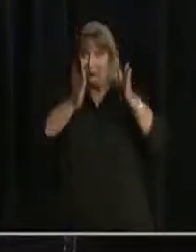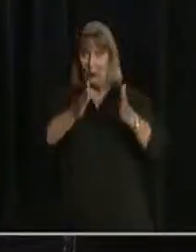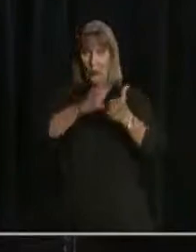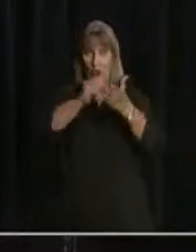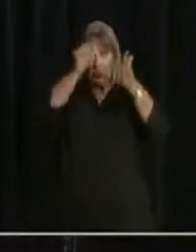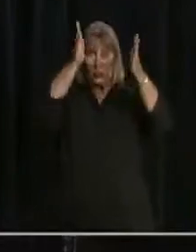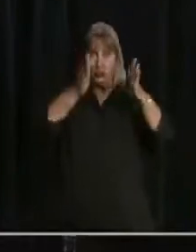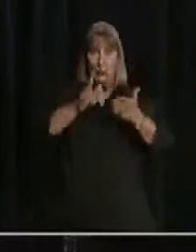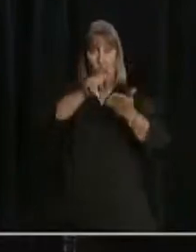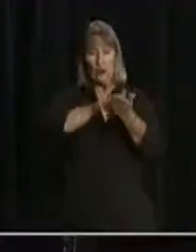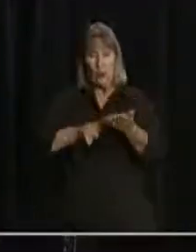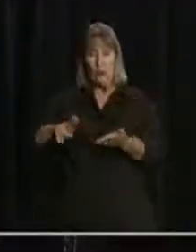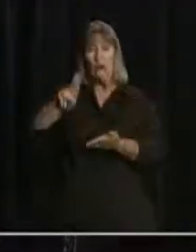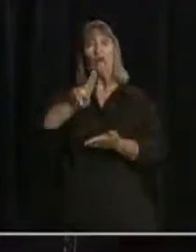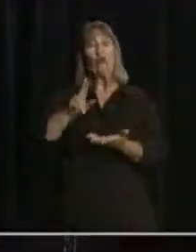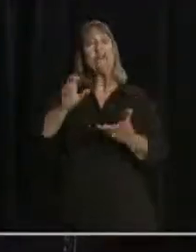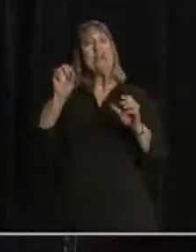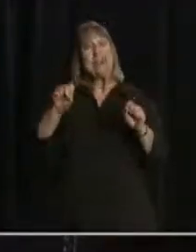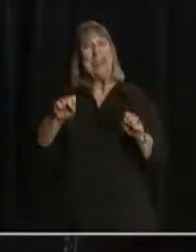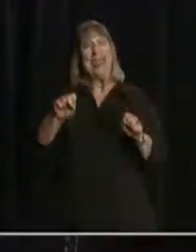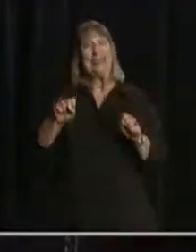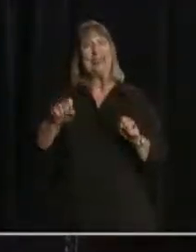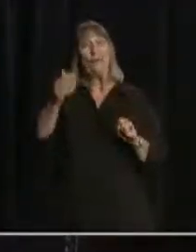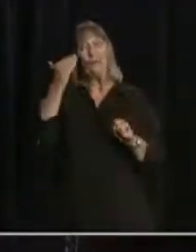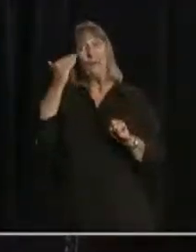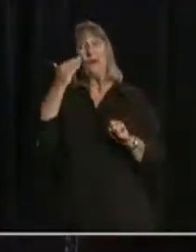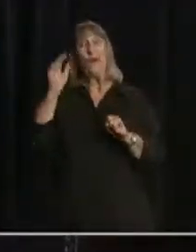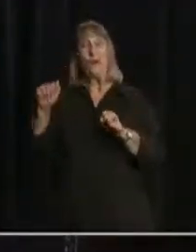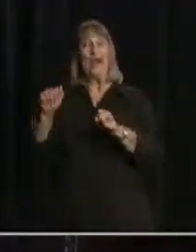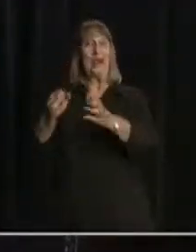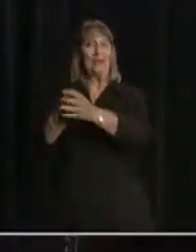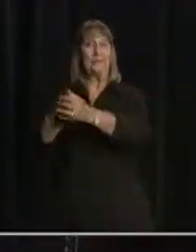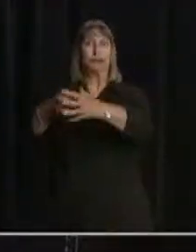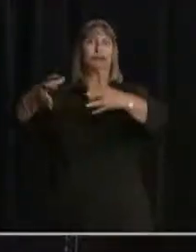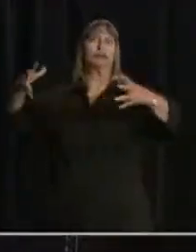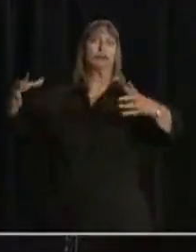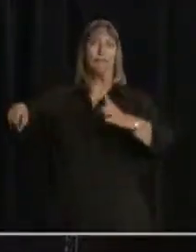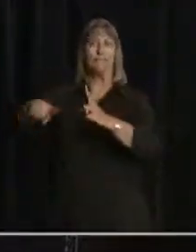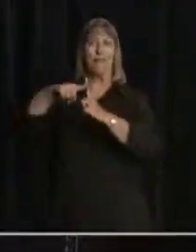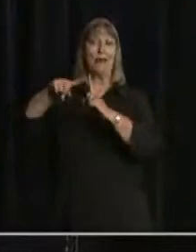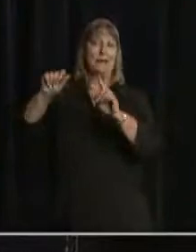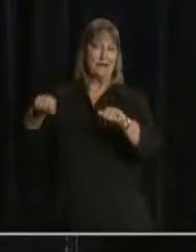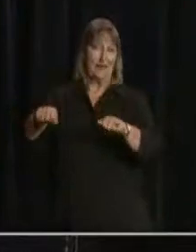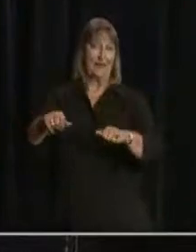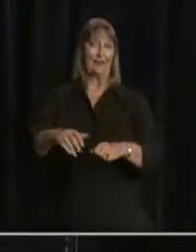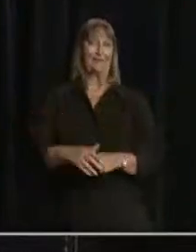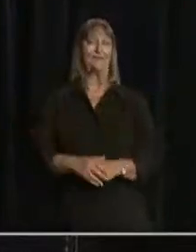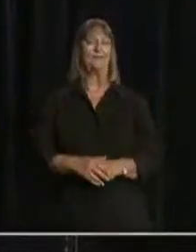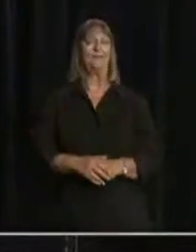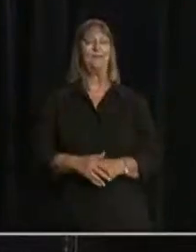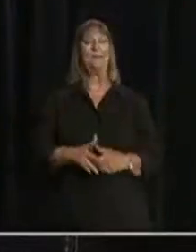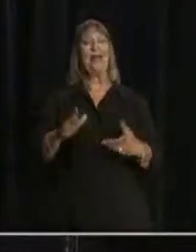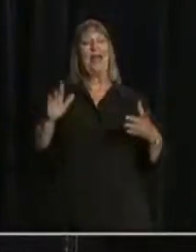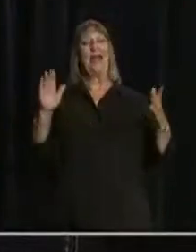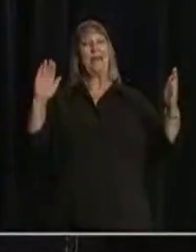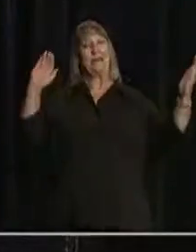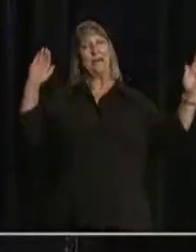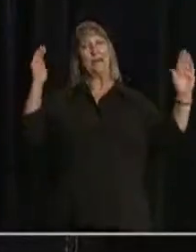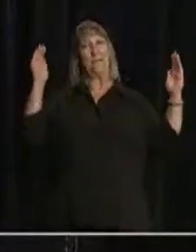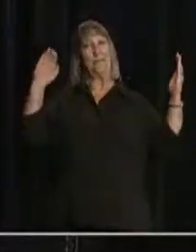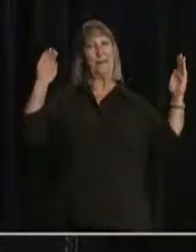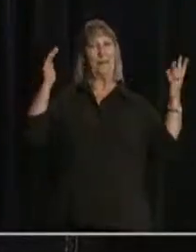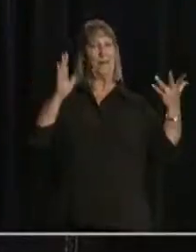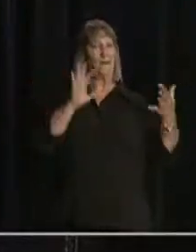the universities. So we know that that's an inflator of sorts. To your other question around why we're not seeing the correlation just yet